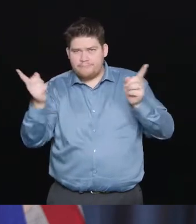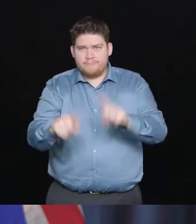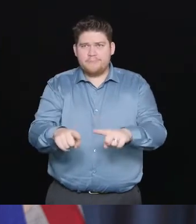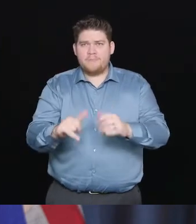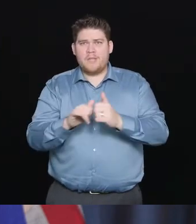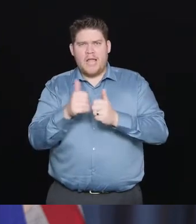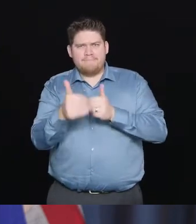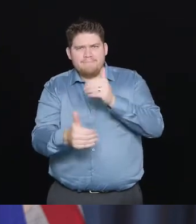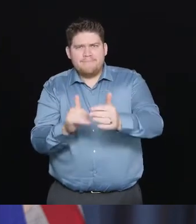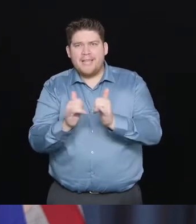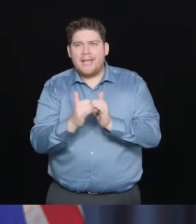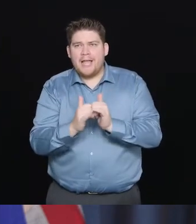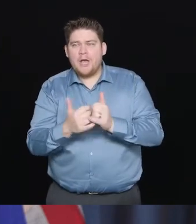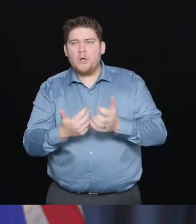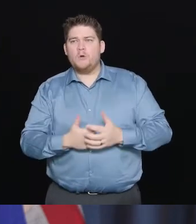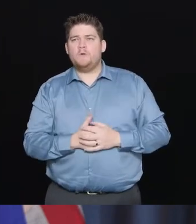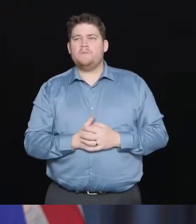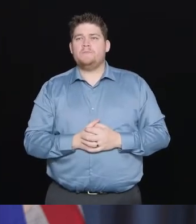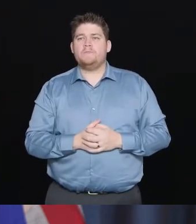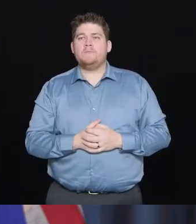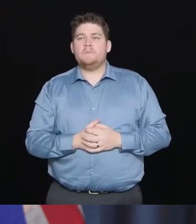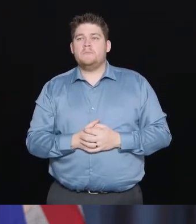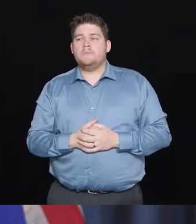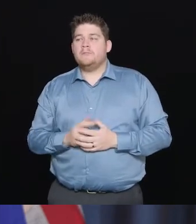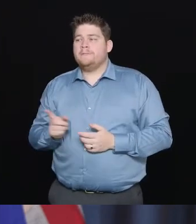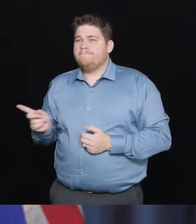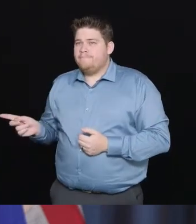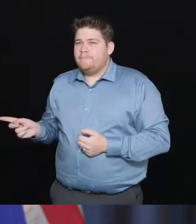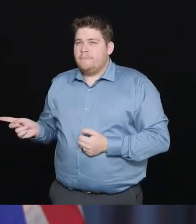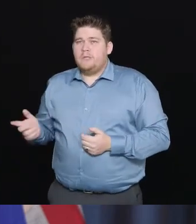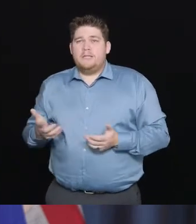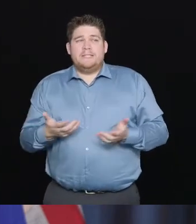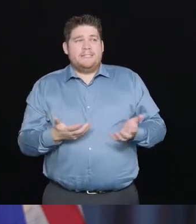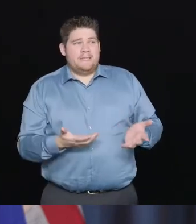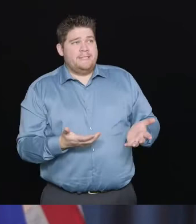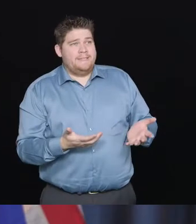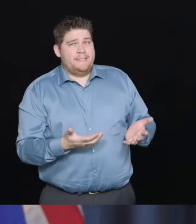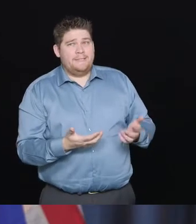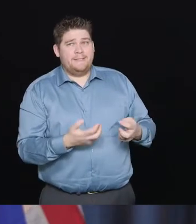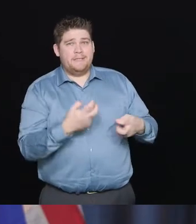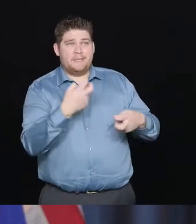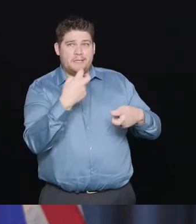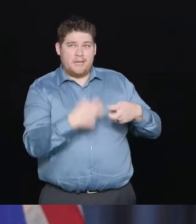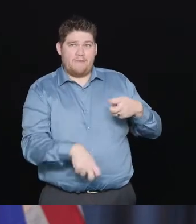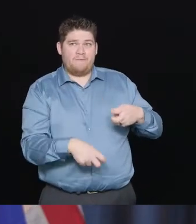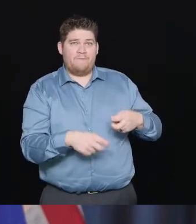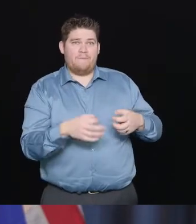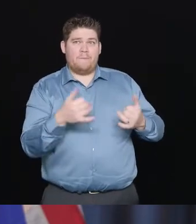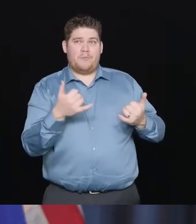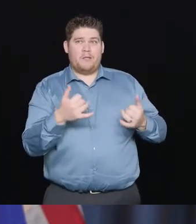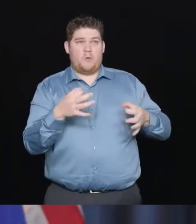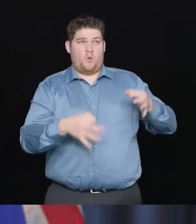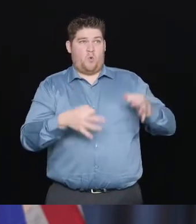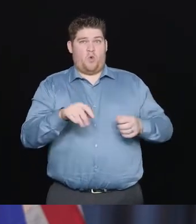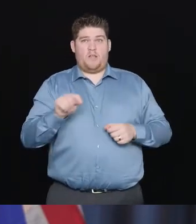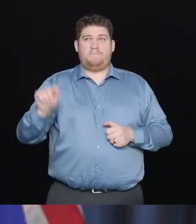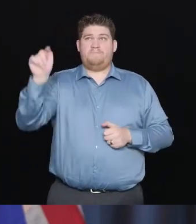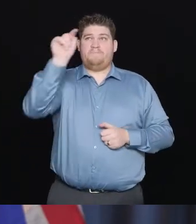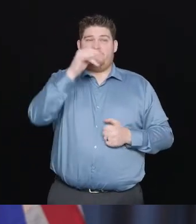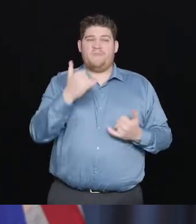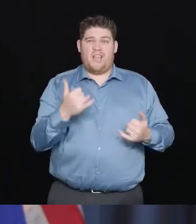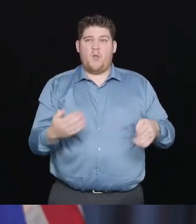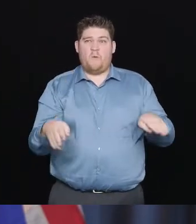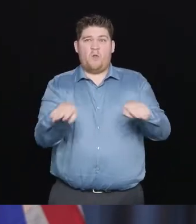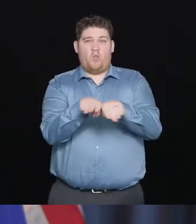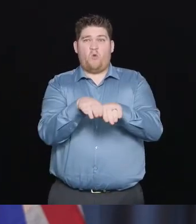courts may be closed. There are ways of connecting with the legal system to address